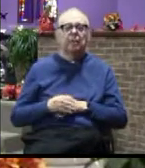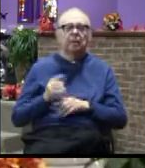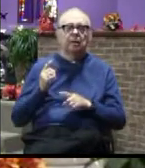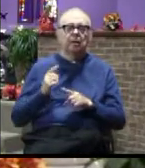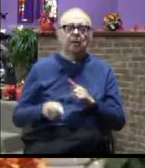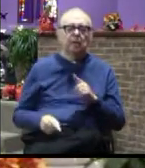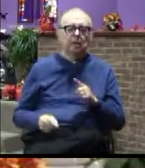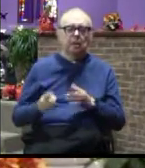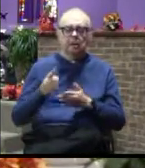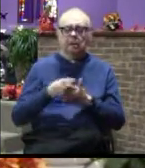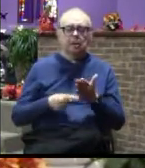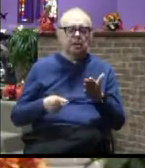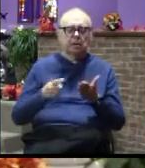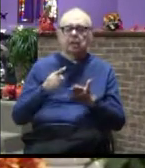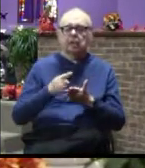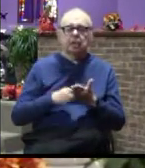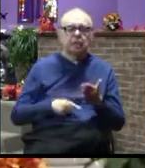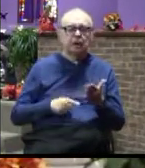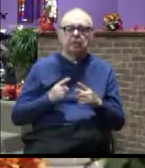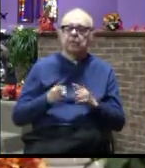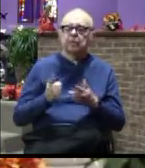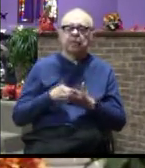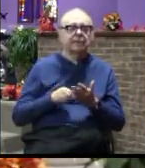cannot correct anything